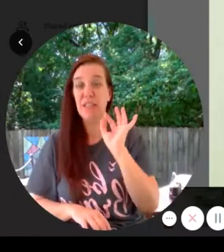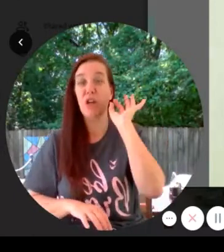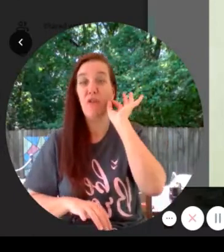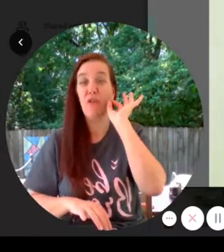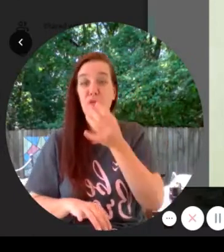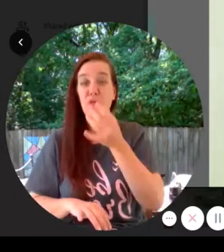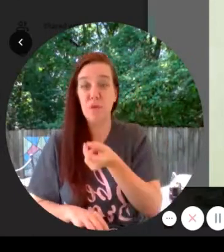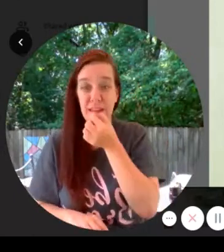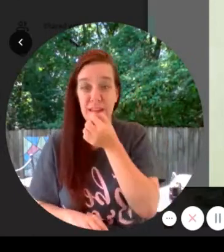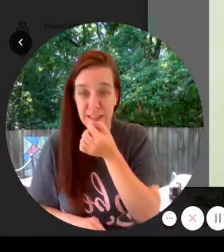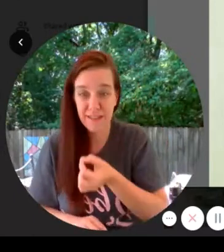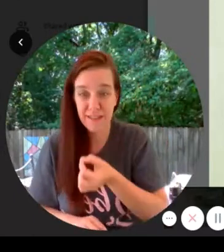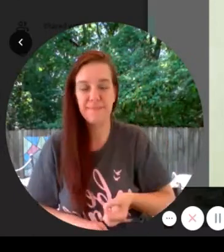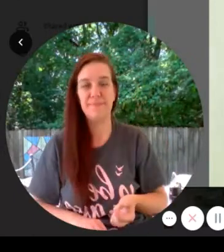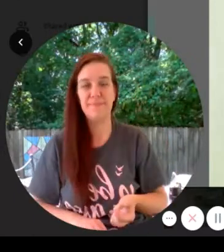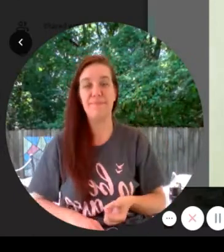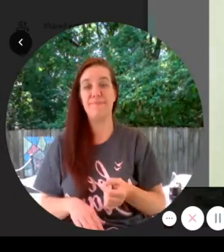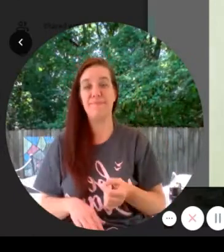usual.